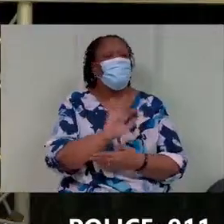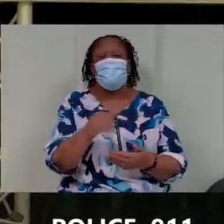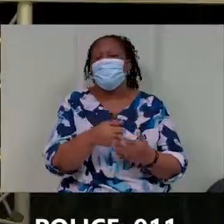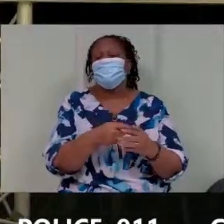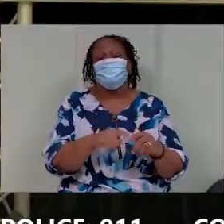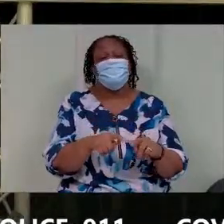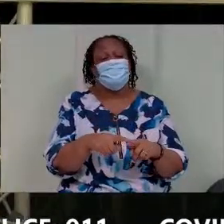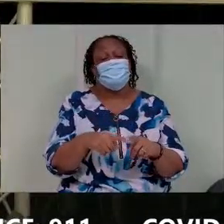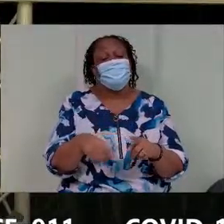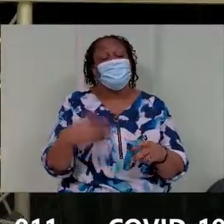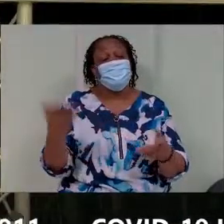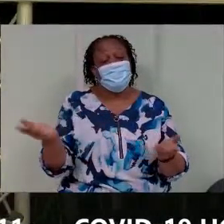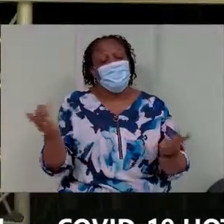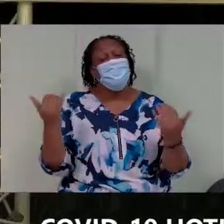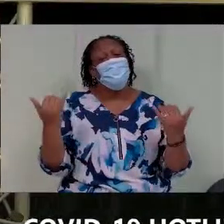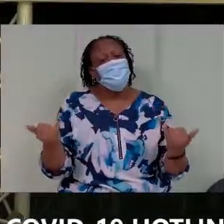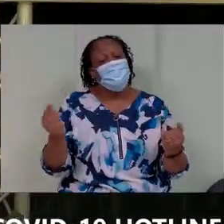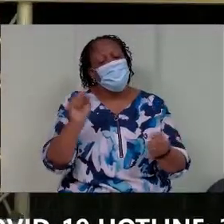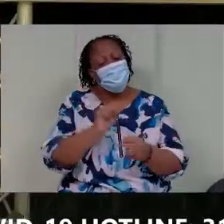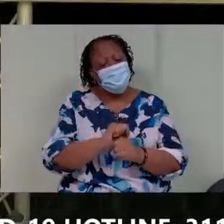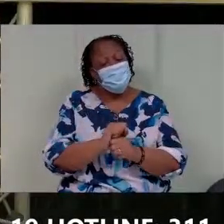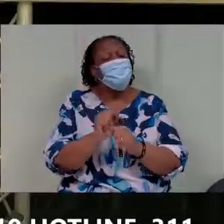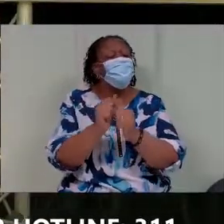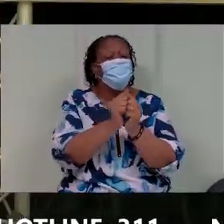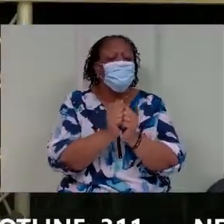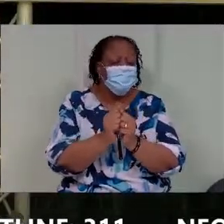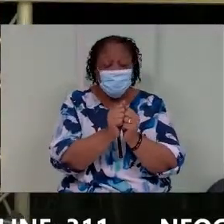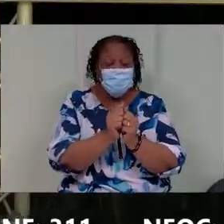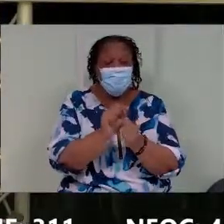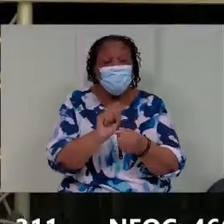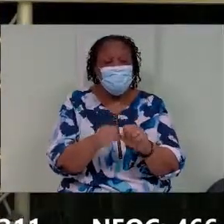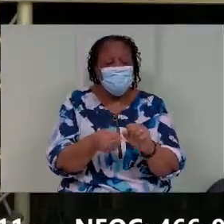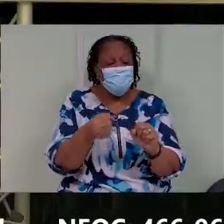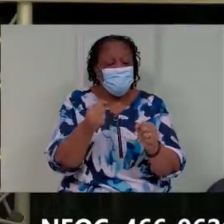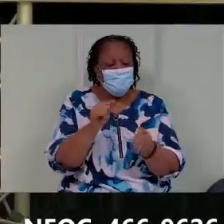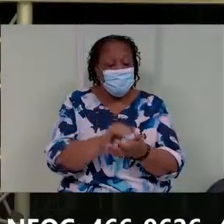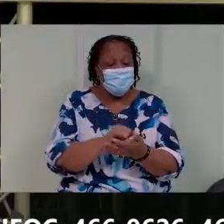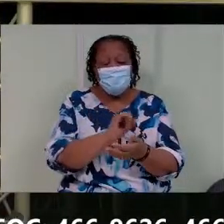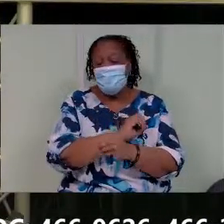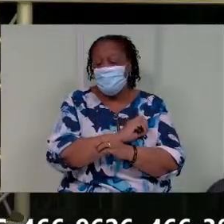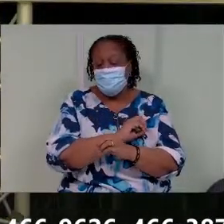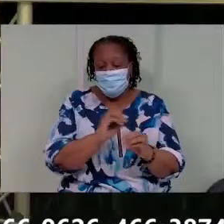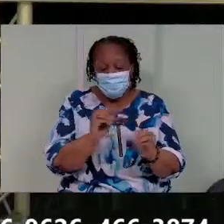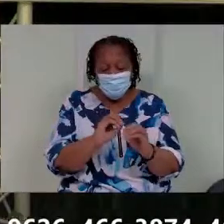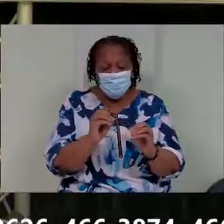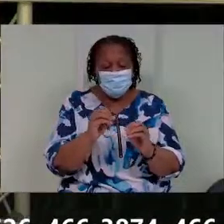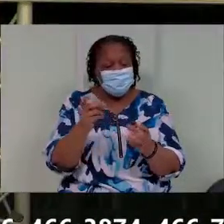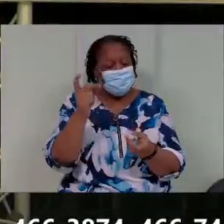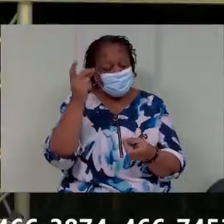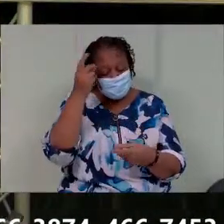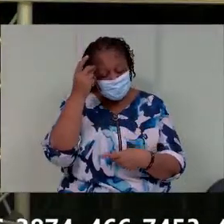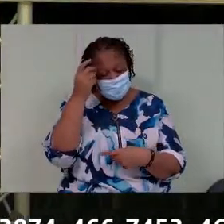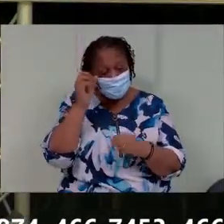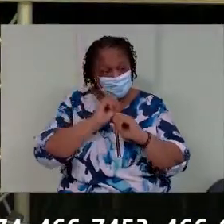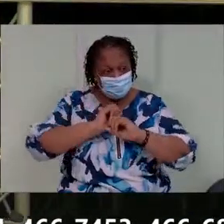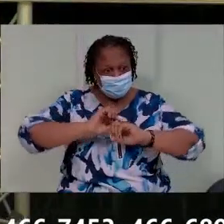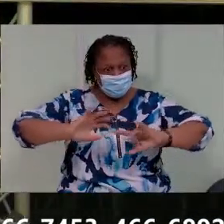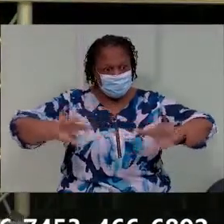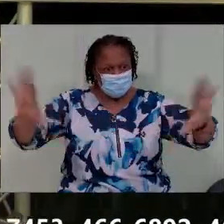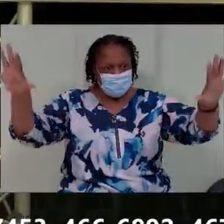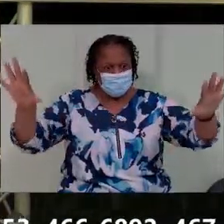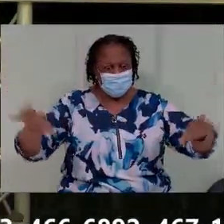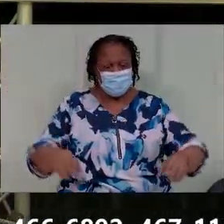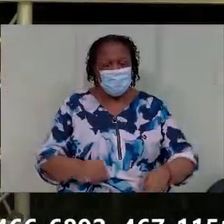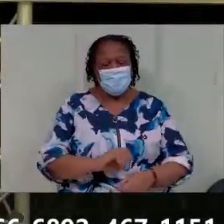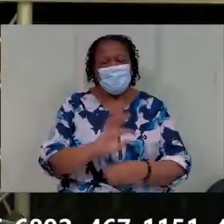relevant agencies are collaborating in, in terms of preparing ourselves for the reopening of our